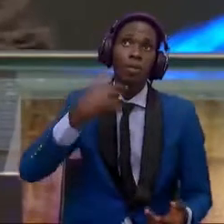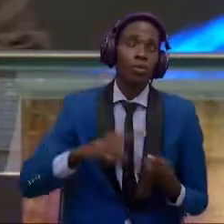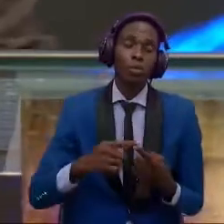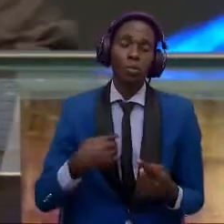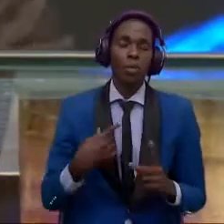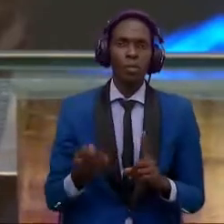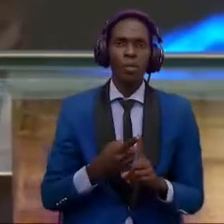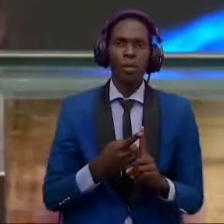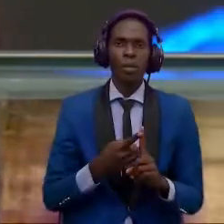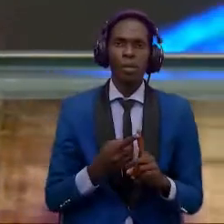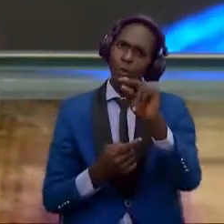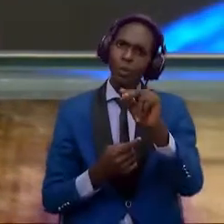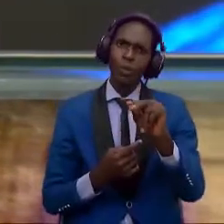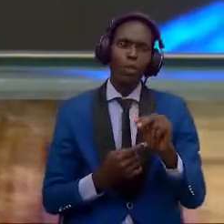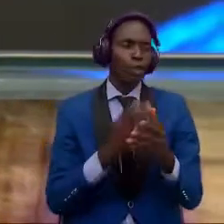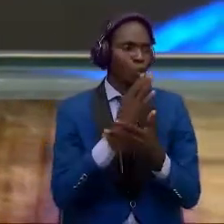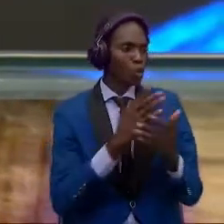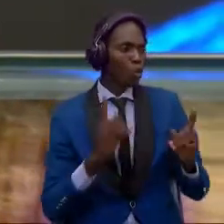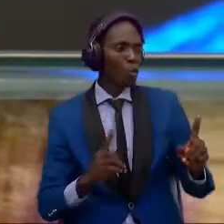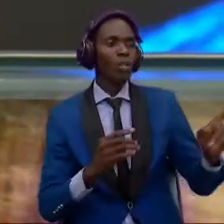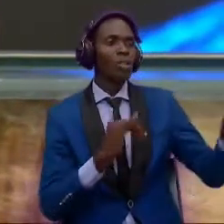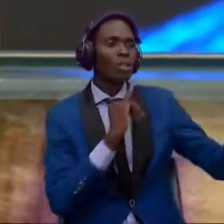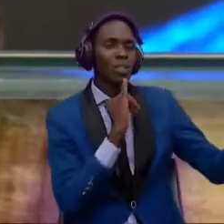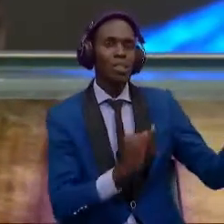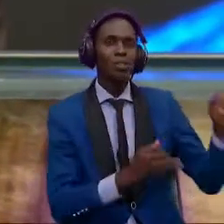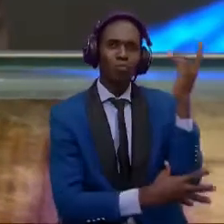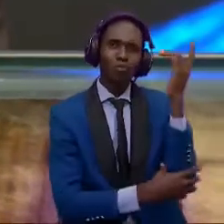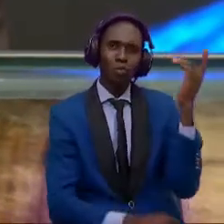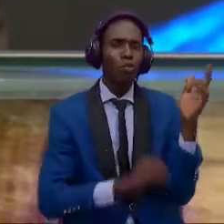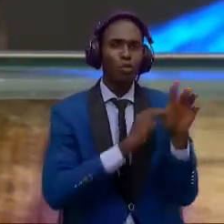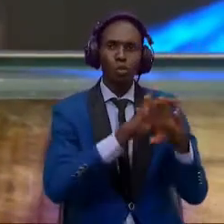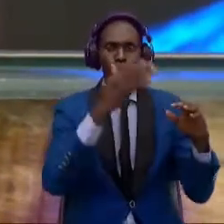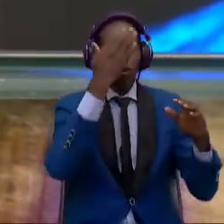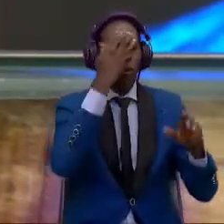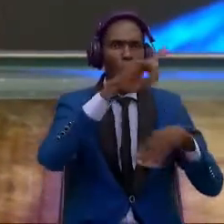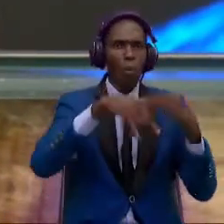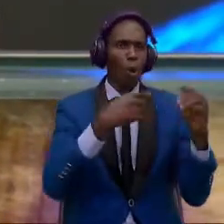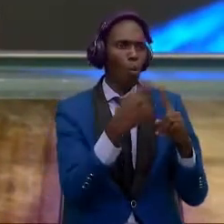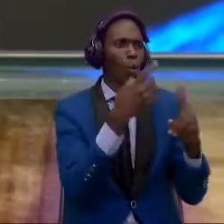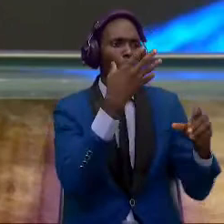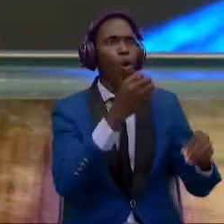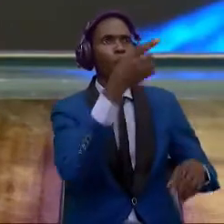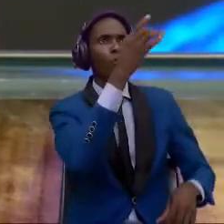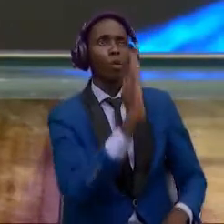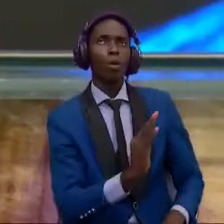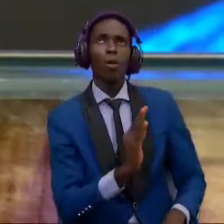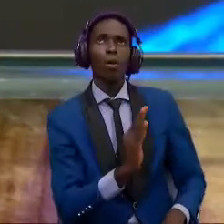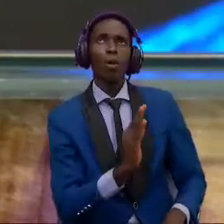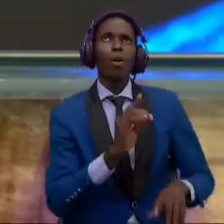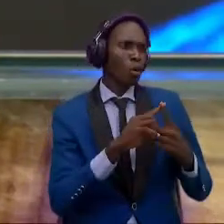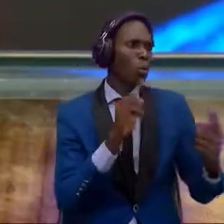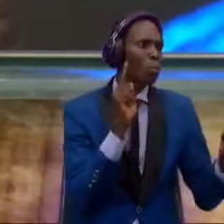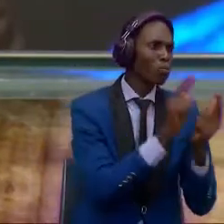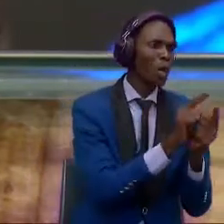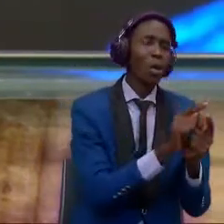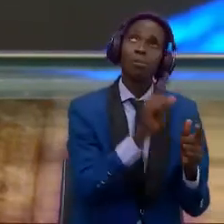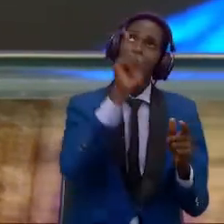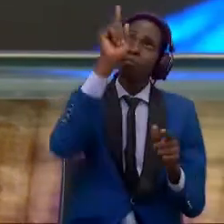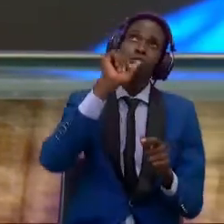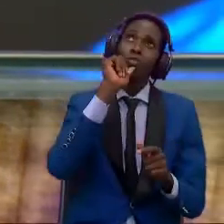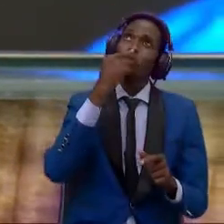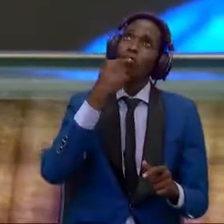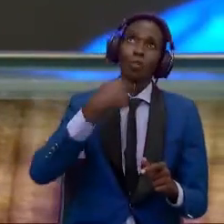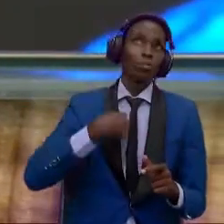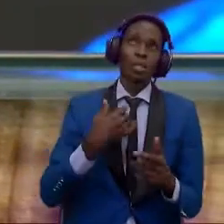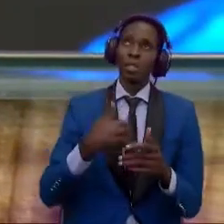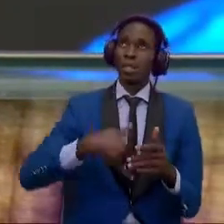and you have the gospel, and you know to connect with him. I've not heard from God. He said,